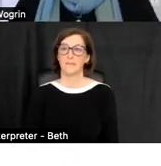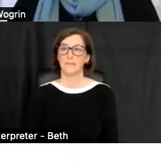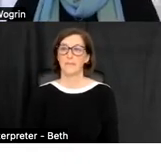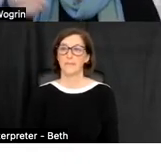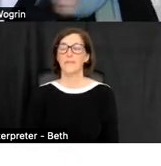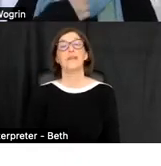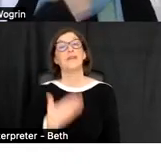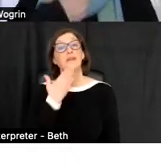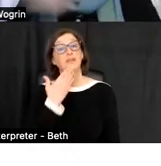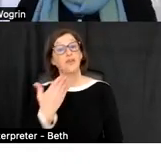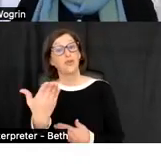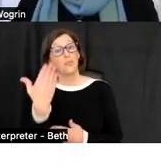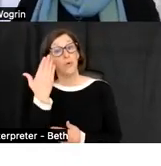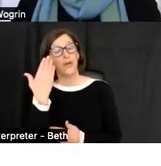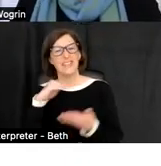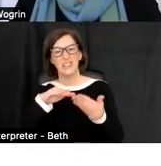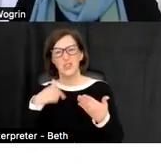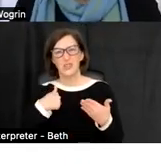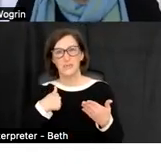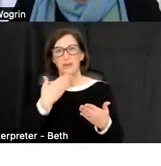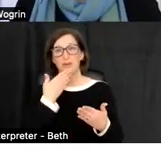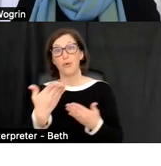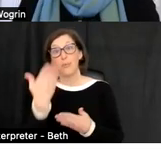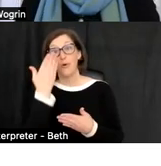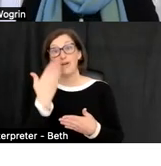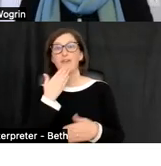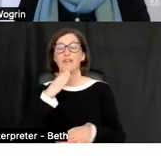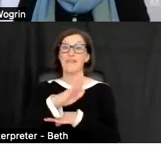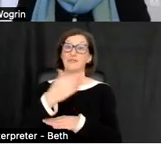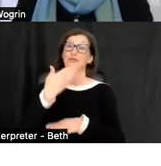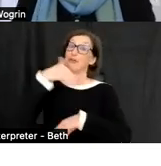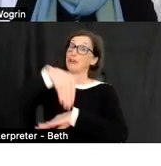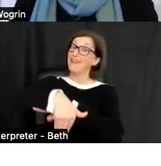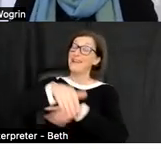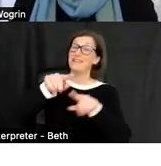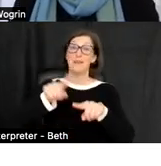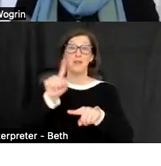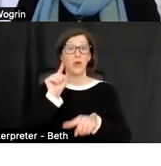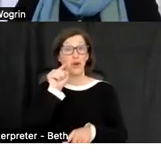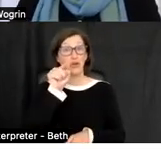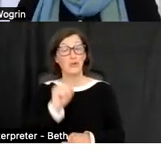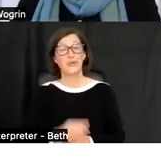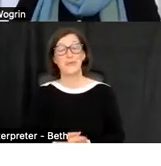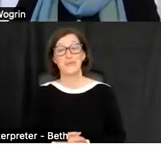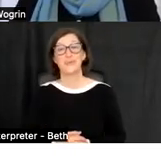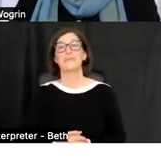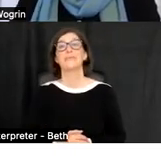Good morning, excuse me, good morning and afternoon, and I suppose evening, depending where in the world you are.